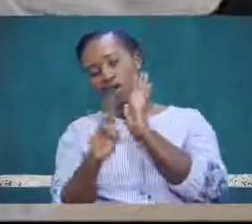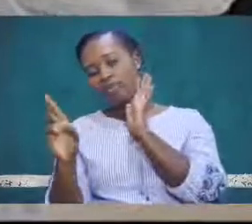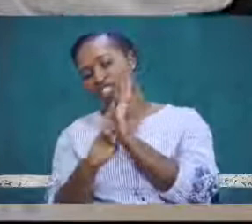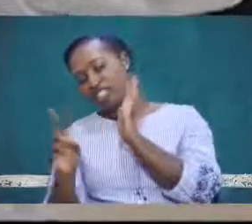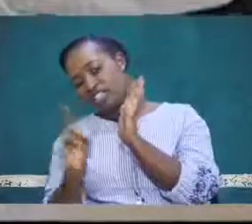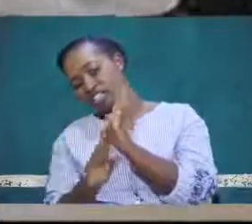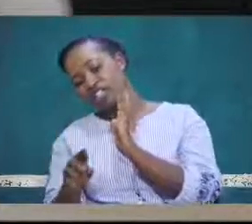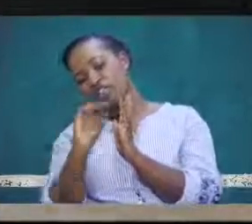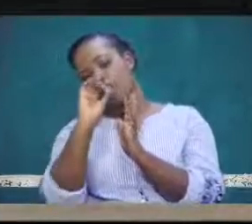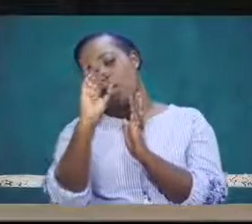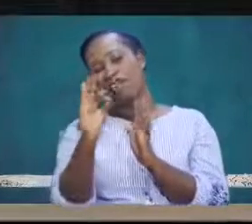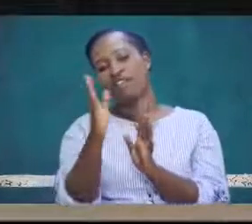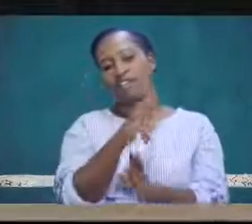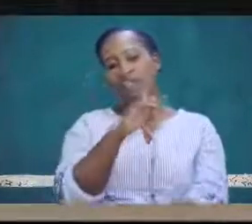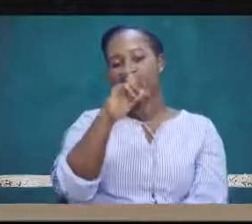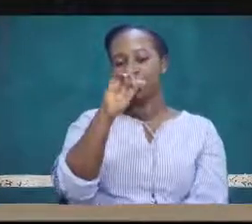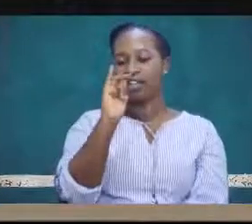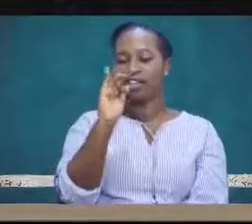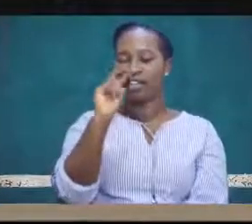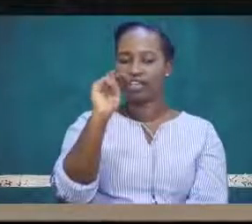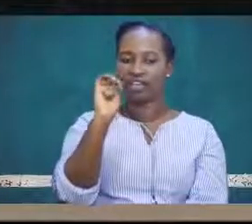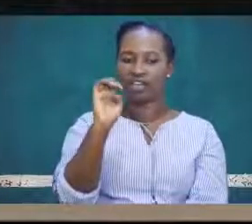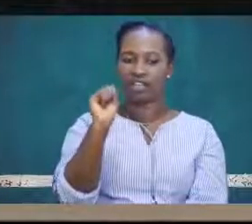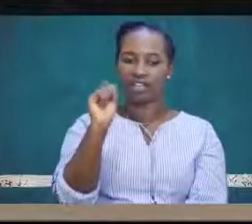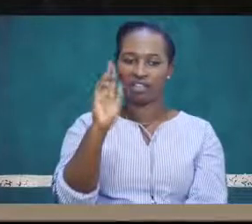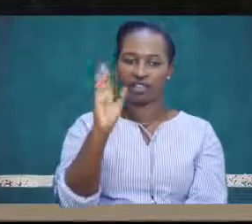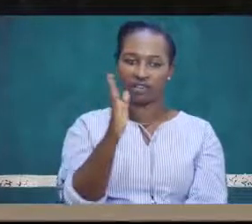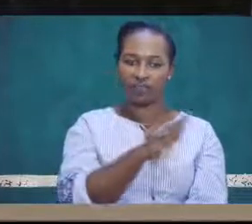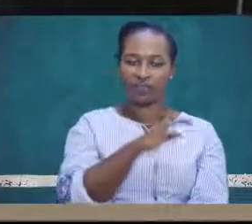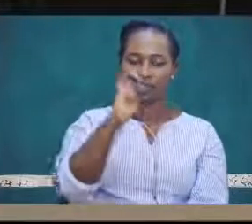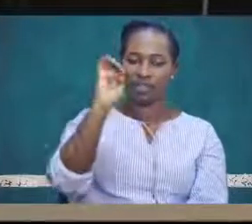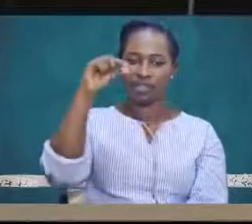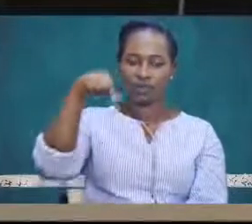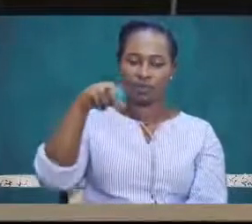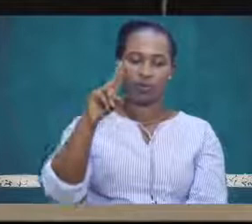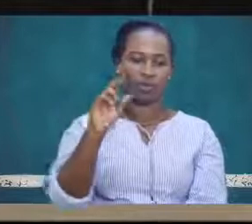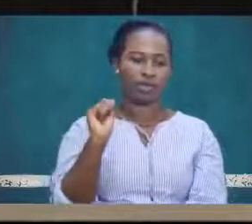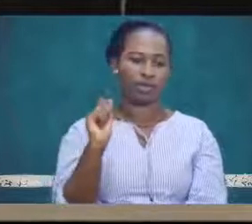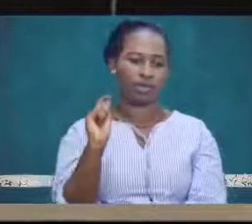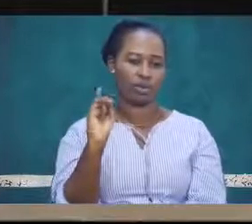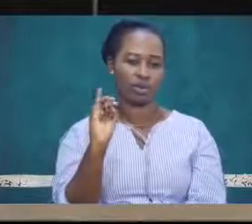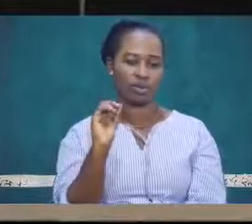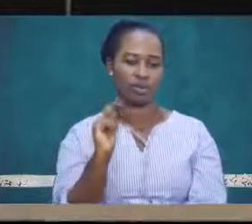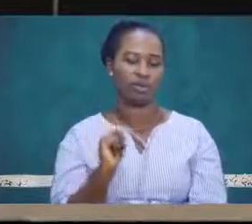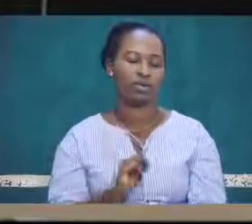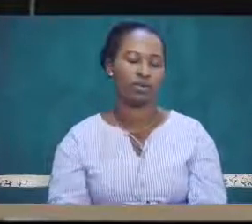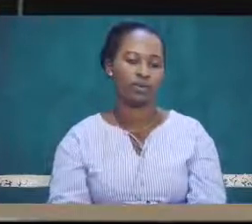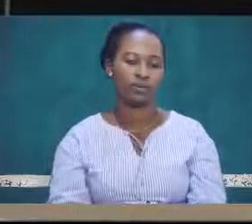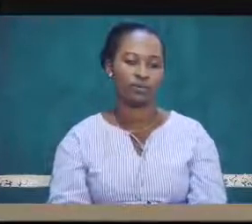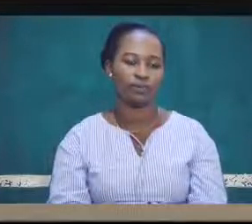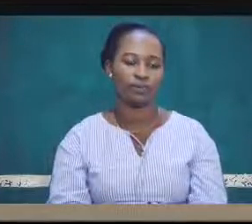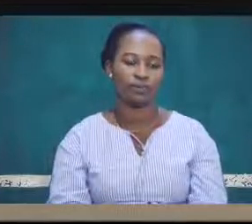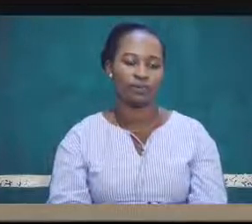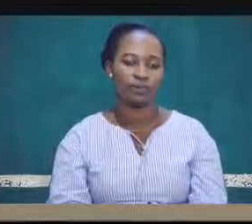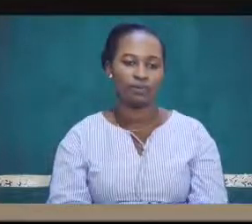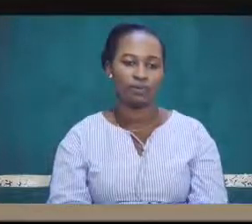So is a graphical, so you have to note this and make sure you go with me. Graphical